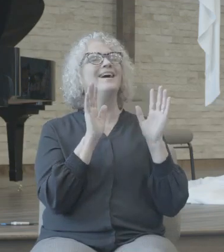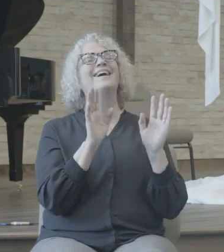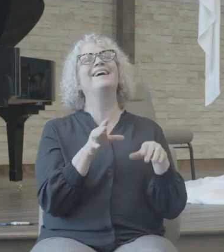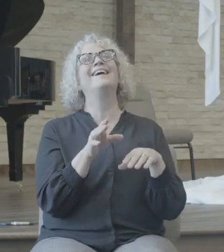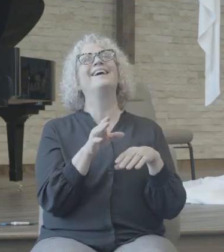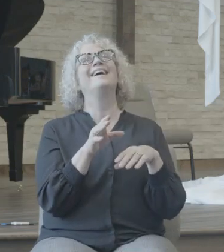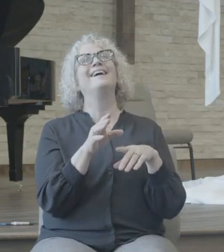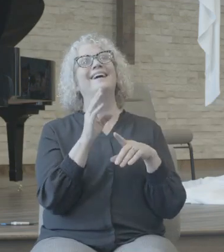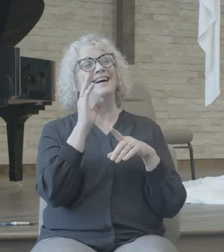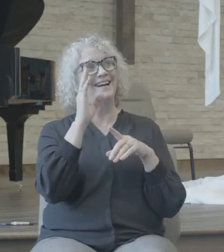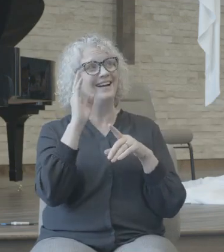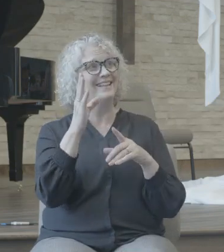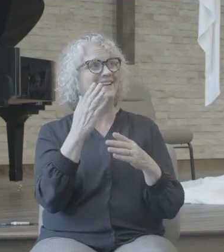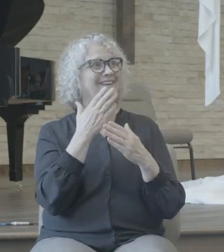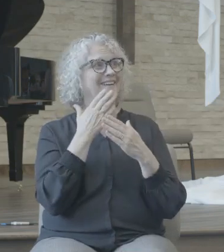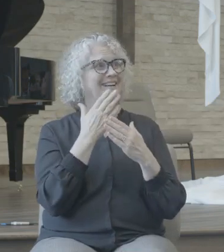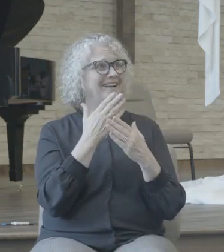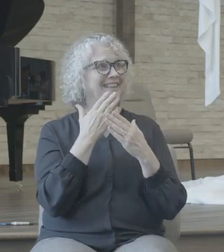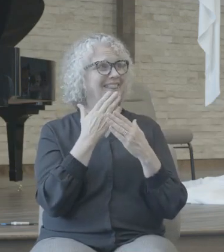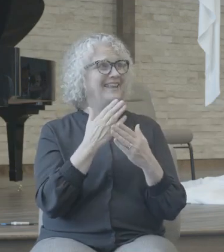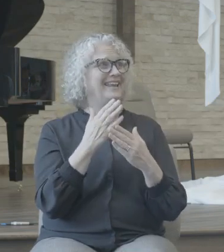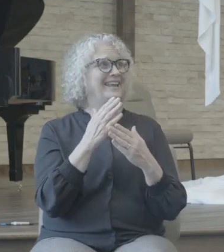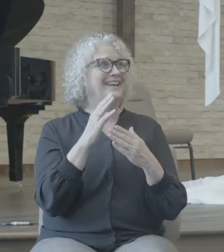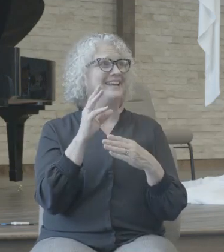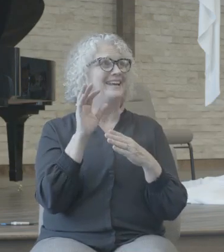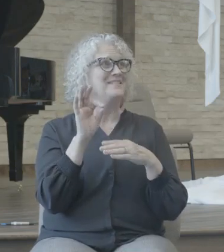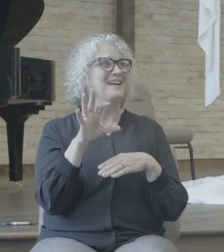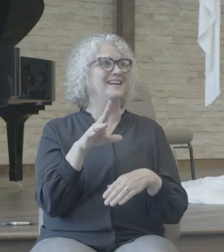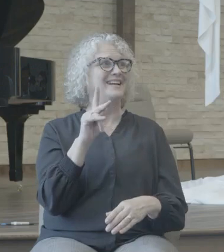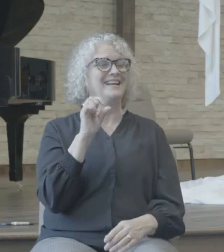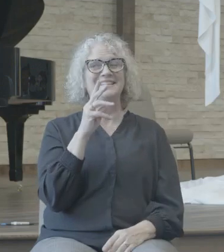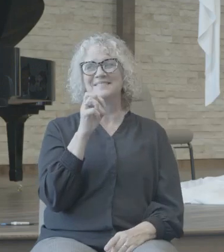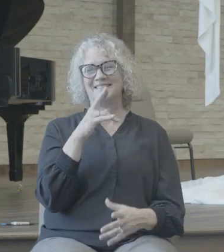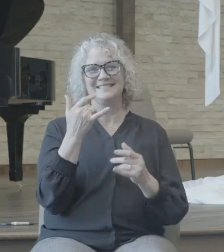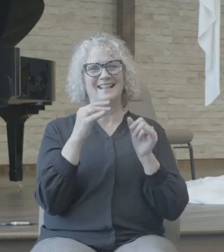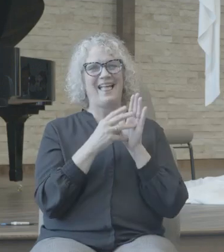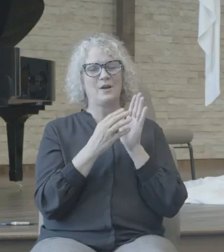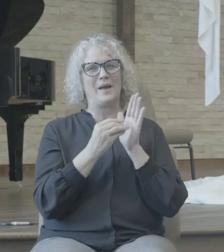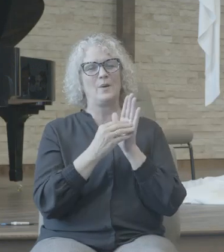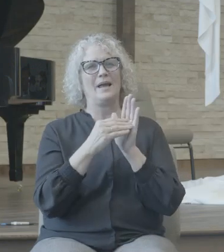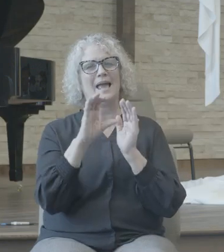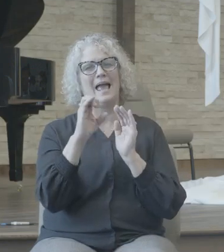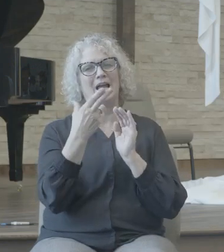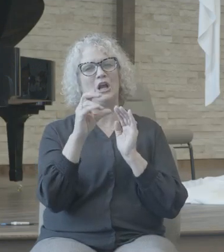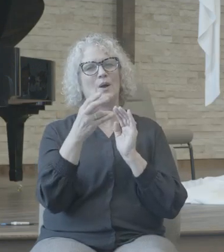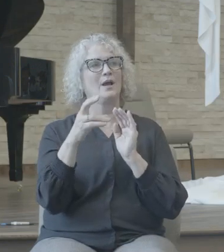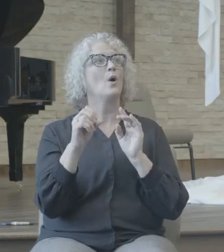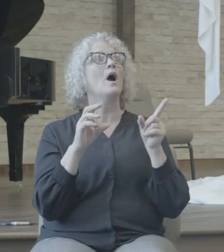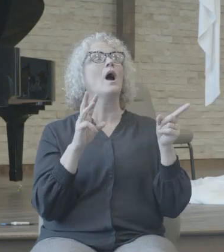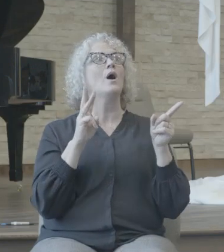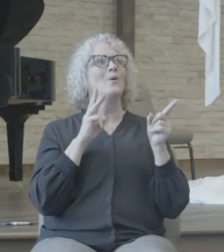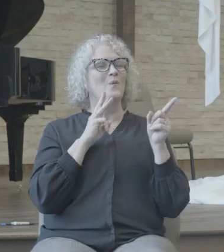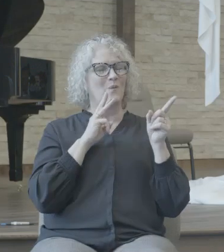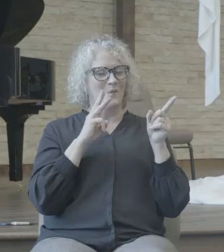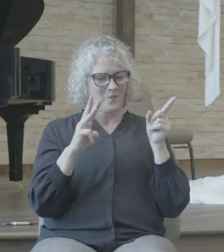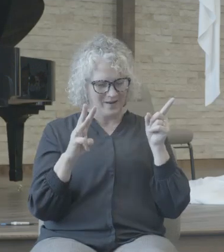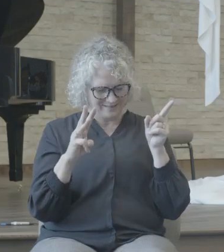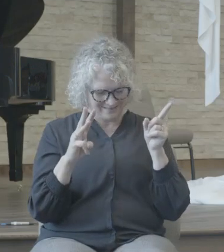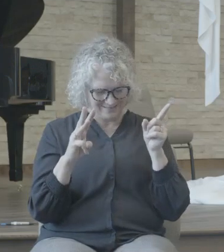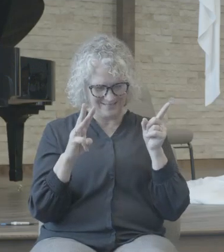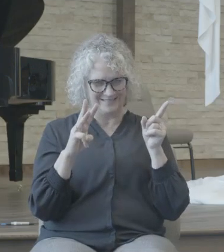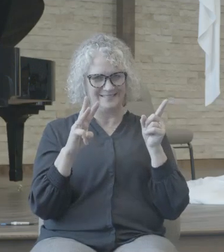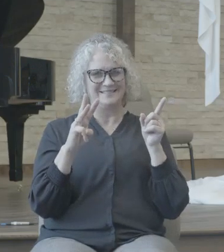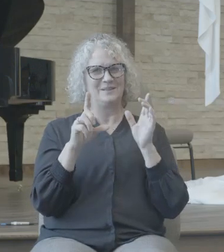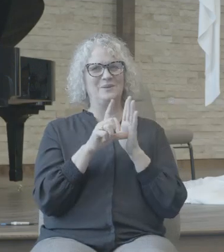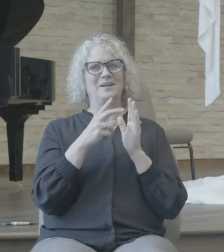Hello, I am Pastor Mark Kaysmeyer, Director of Mission Advancement at West Lutheran High School, and privileged to be part of